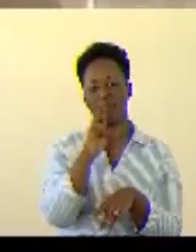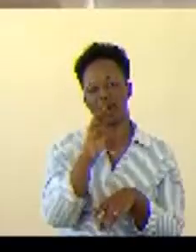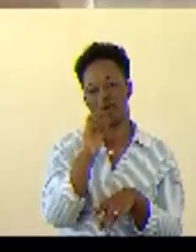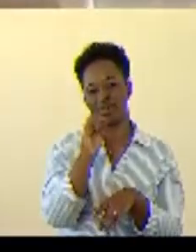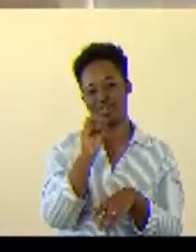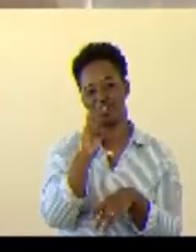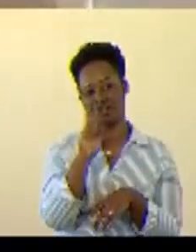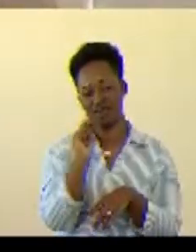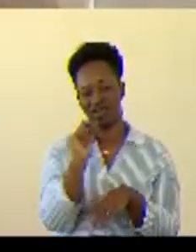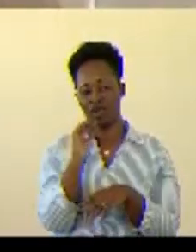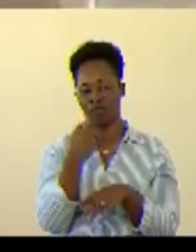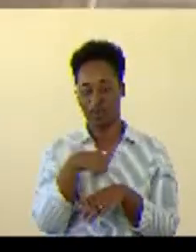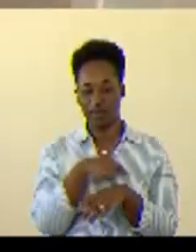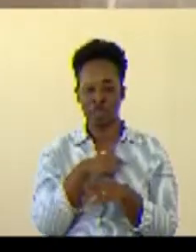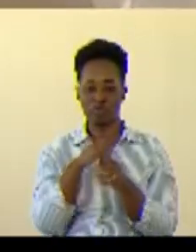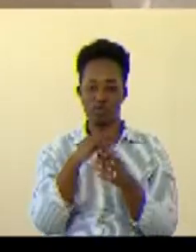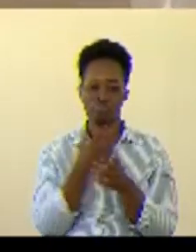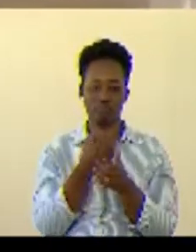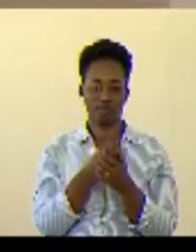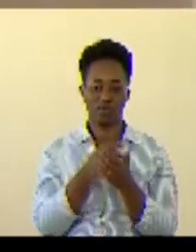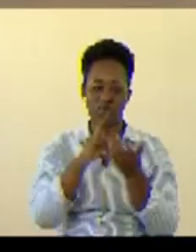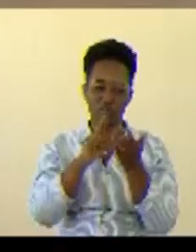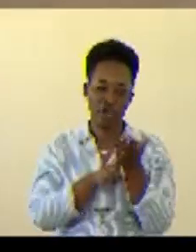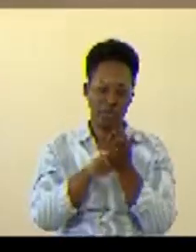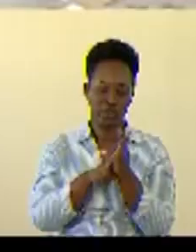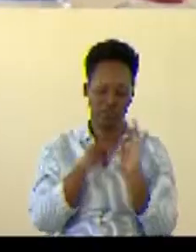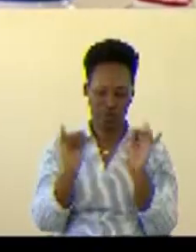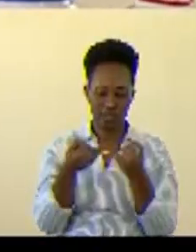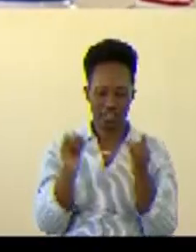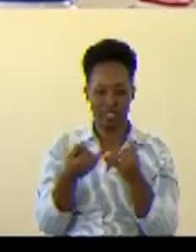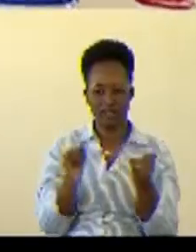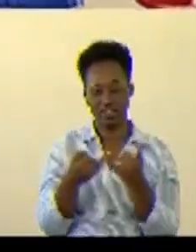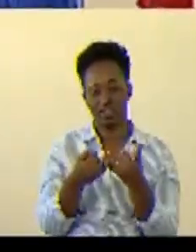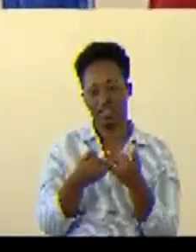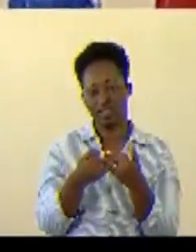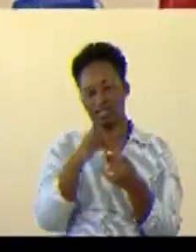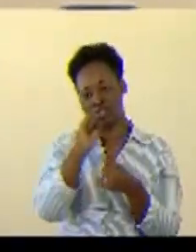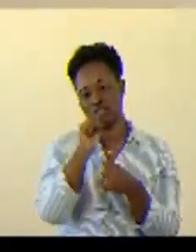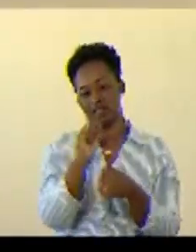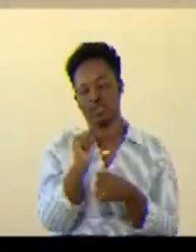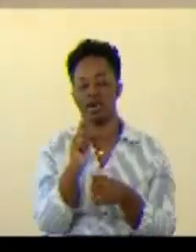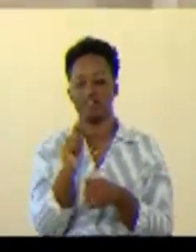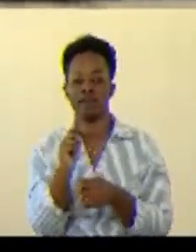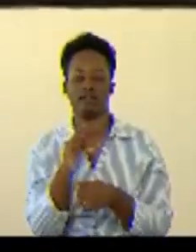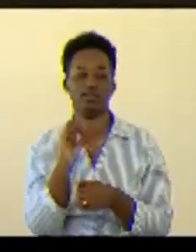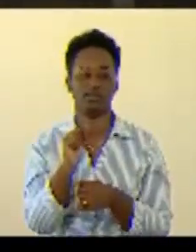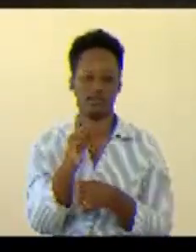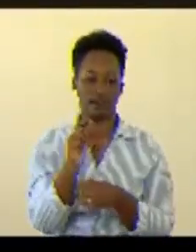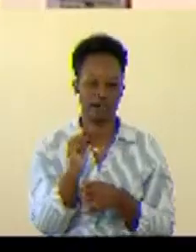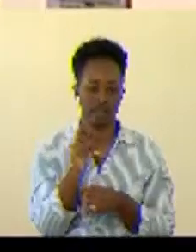to test the presence of starch in a food sample. Students, let's go quickly to the